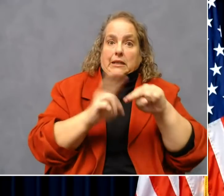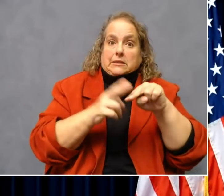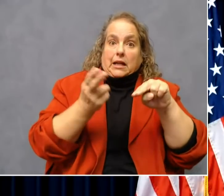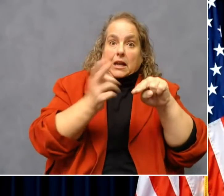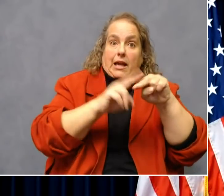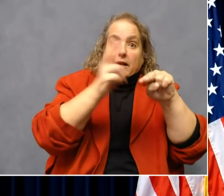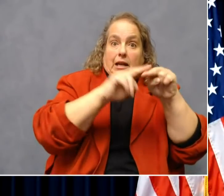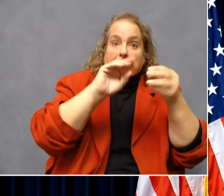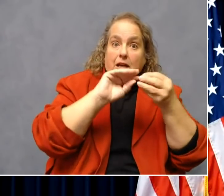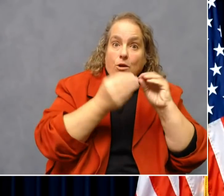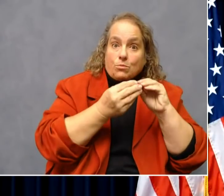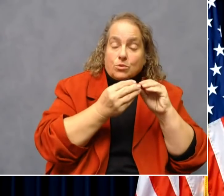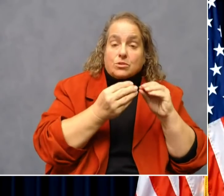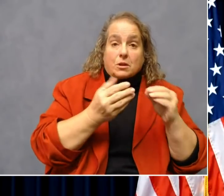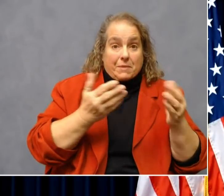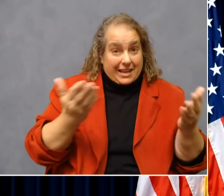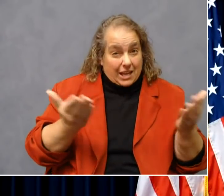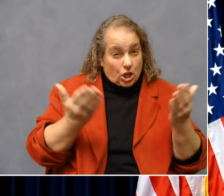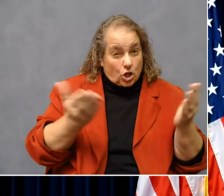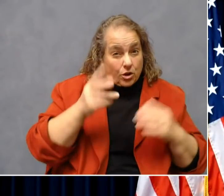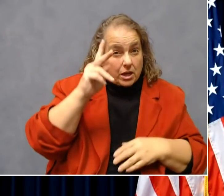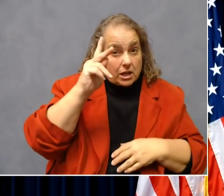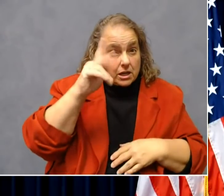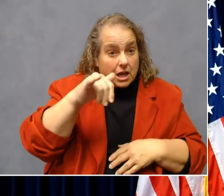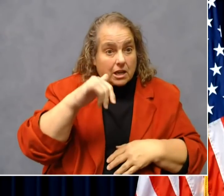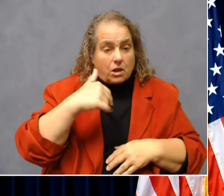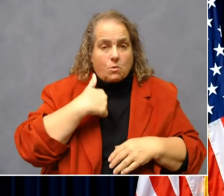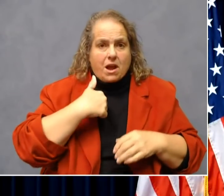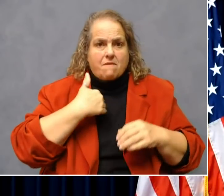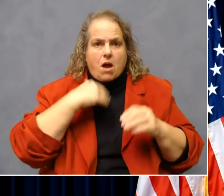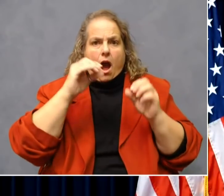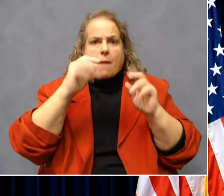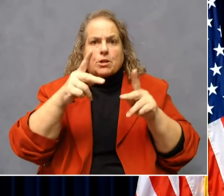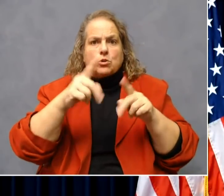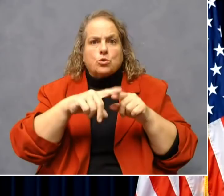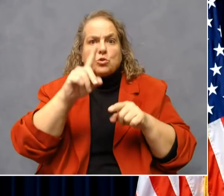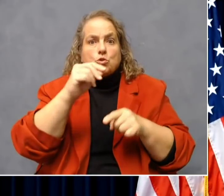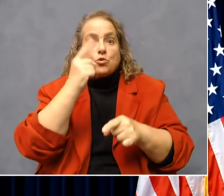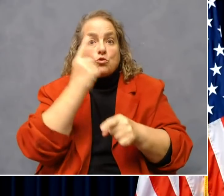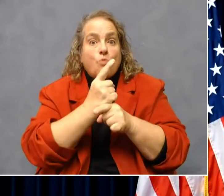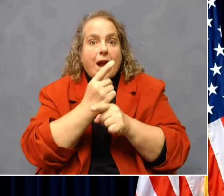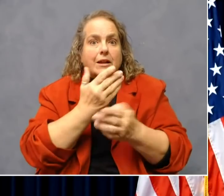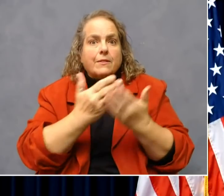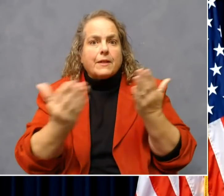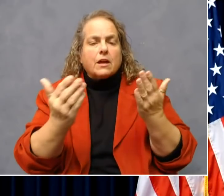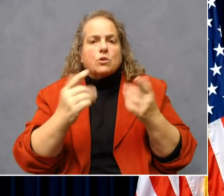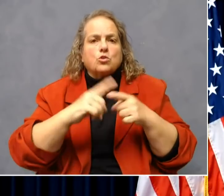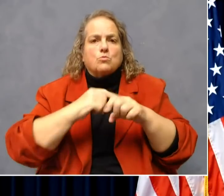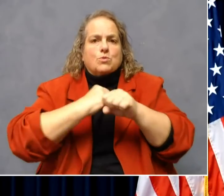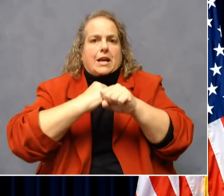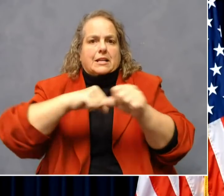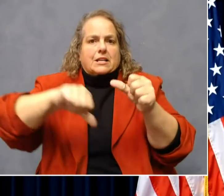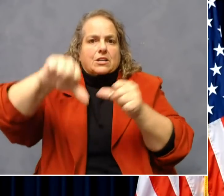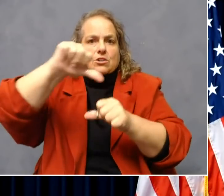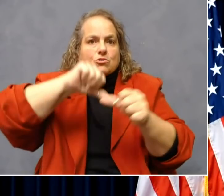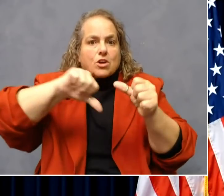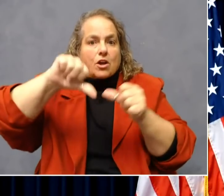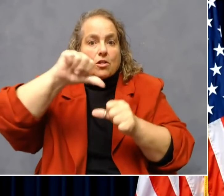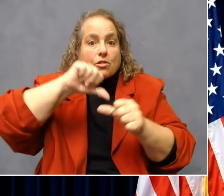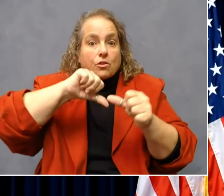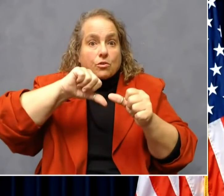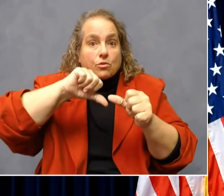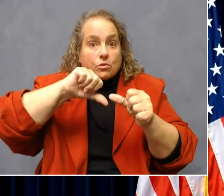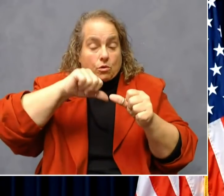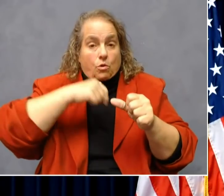got a chance to disprove that, to do the right thing, and to protect one another. It may end up being grim across the country, but it